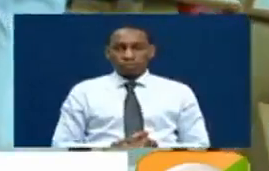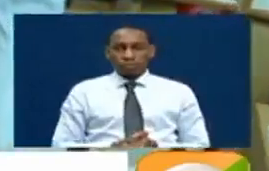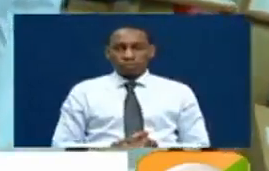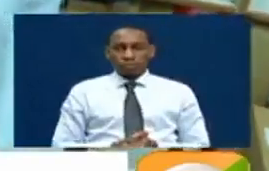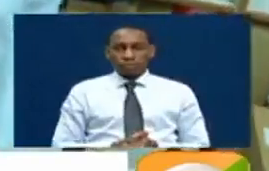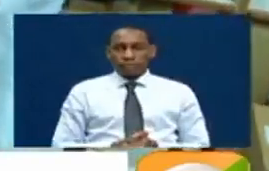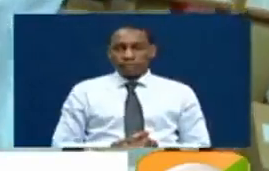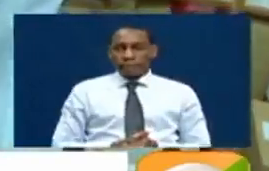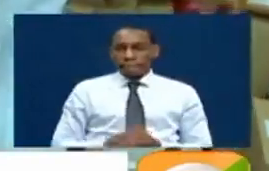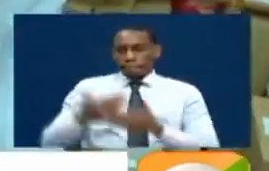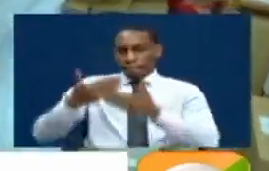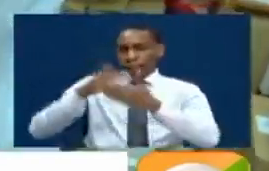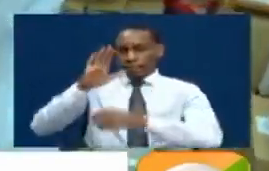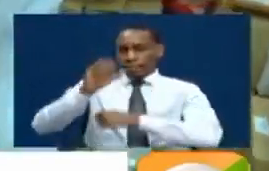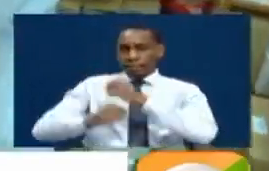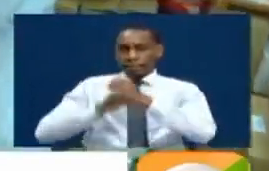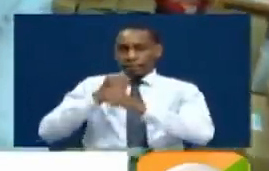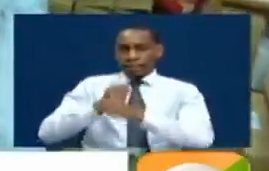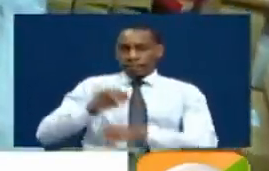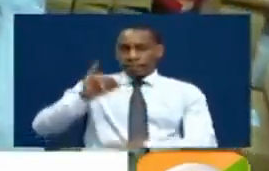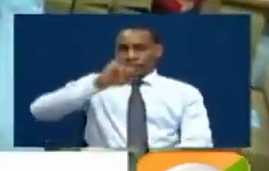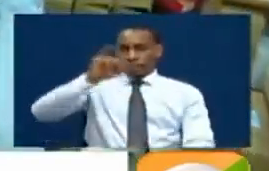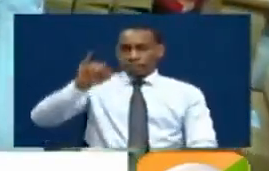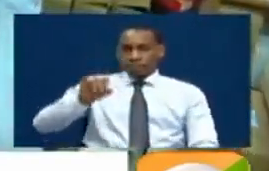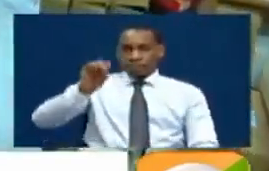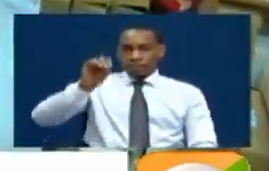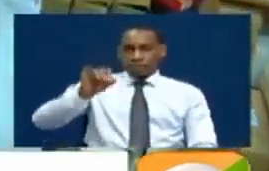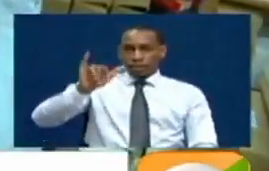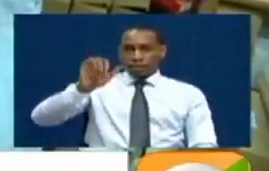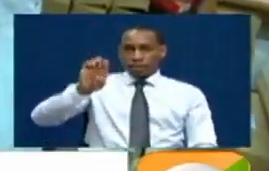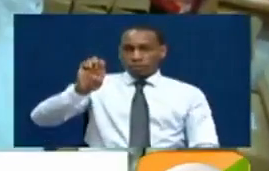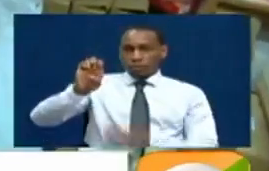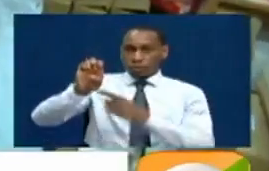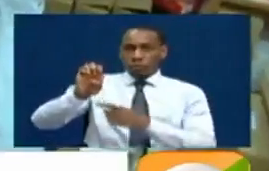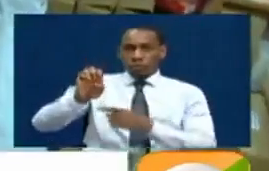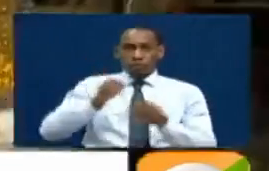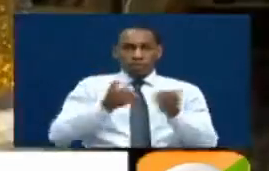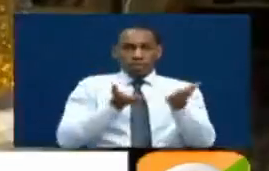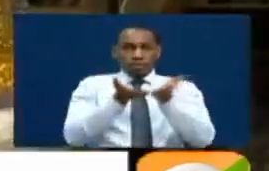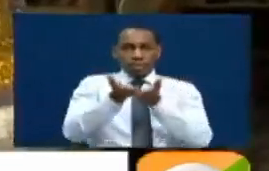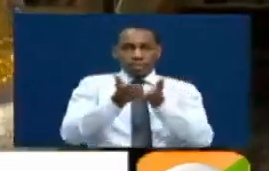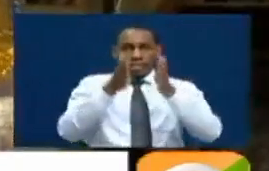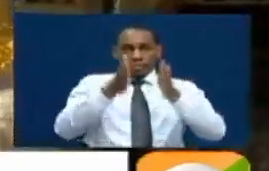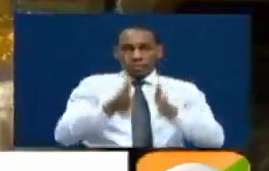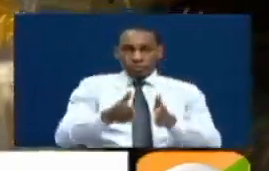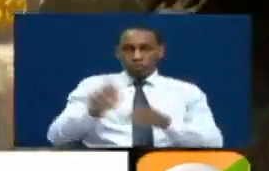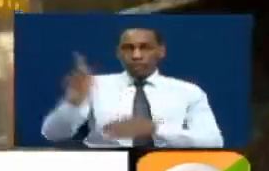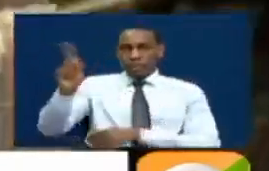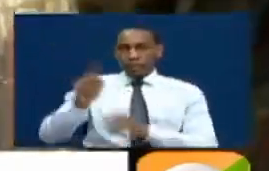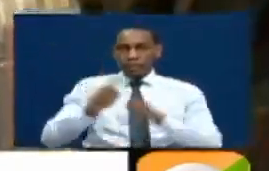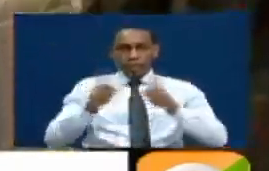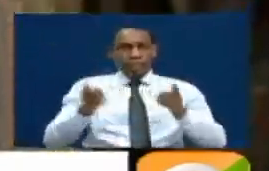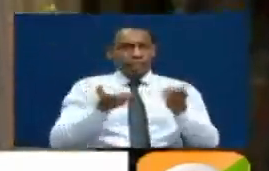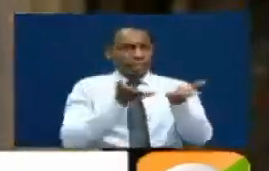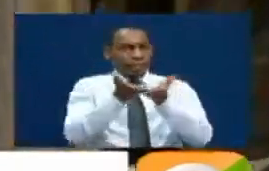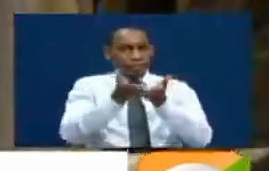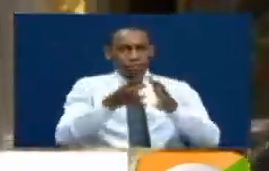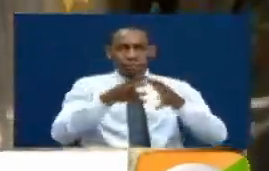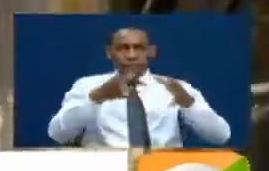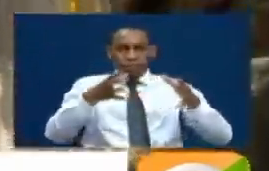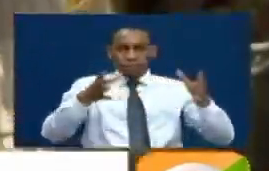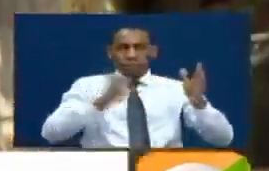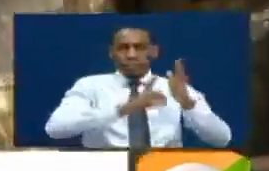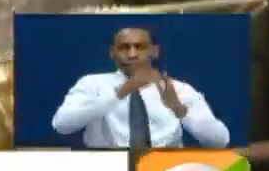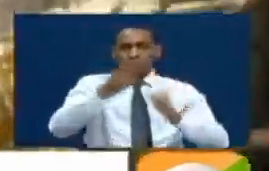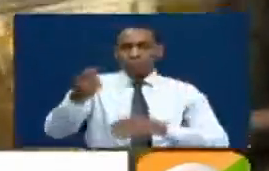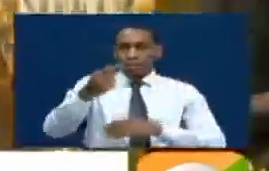For the last 5 years, Joyce Karuga has been a small-scale trader based here in Kamkunji, Nairobi. However, the success of her business in the months to come, she